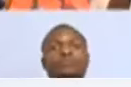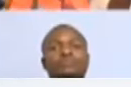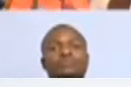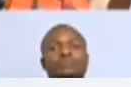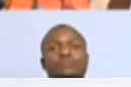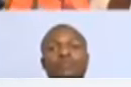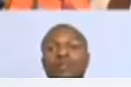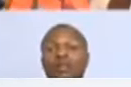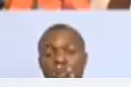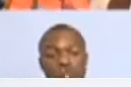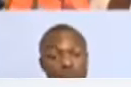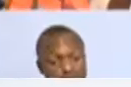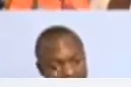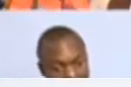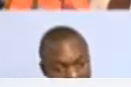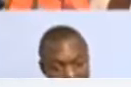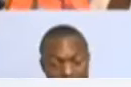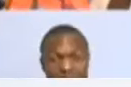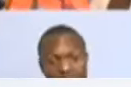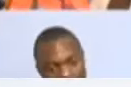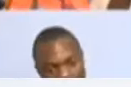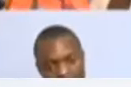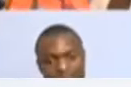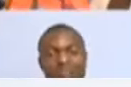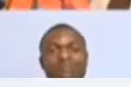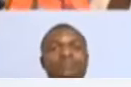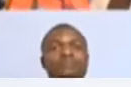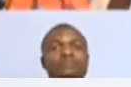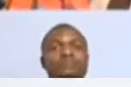credible process to address